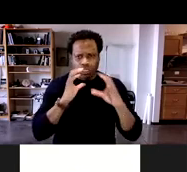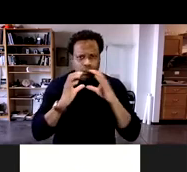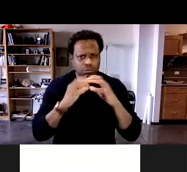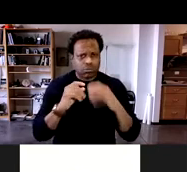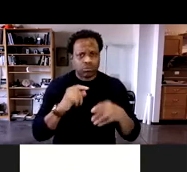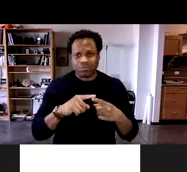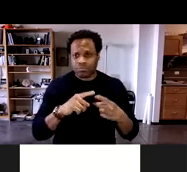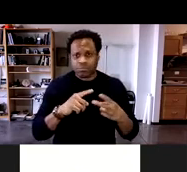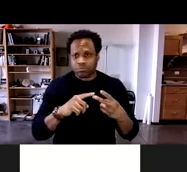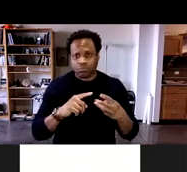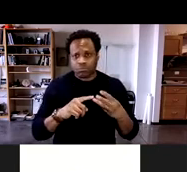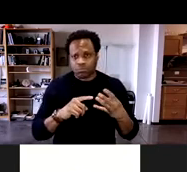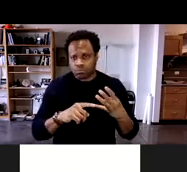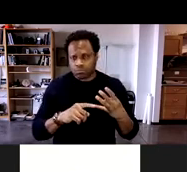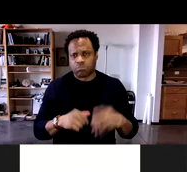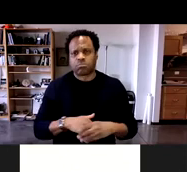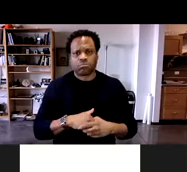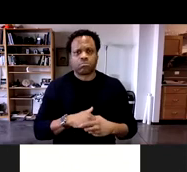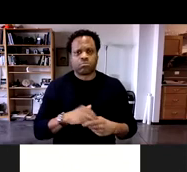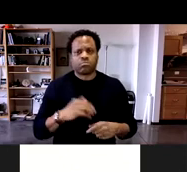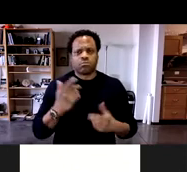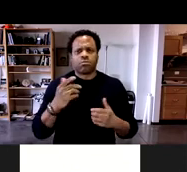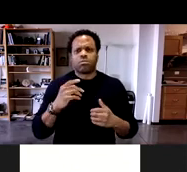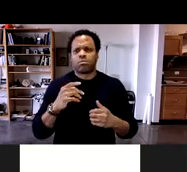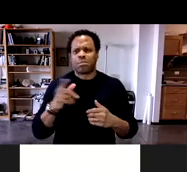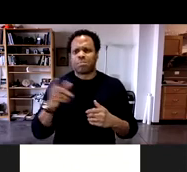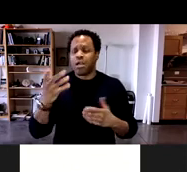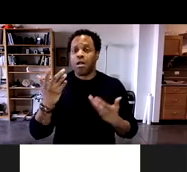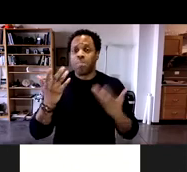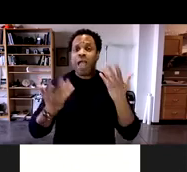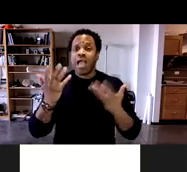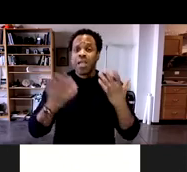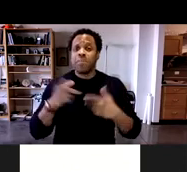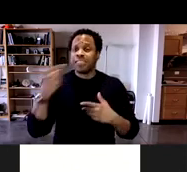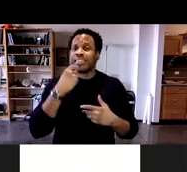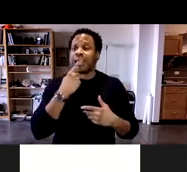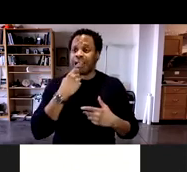Go ahead and be willing to try any of the variety of communication modes that we've just talked about.